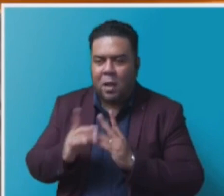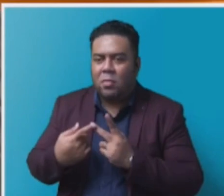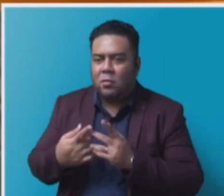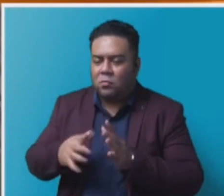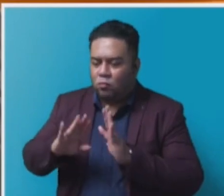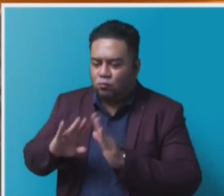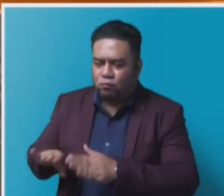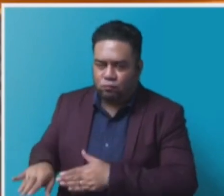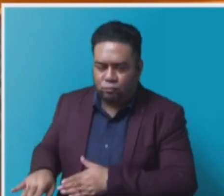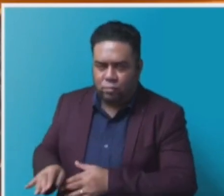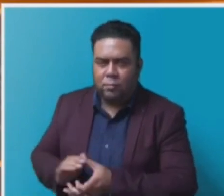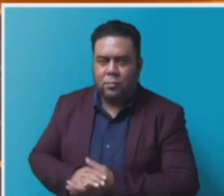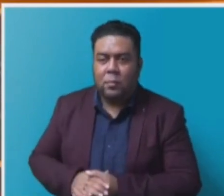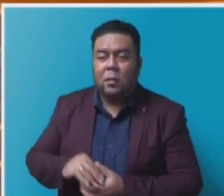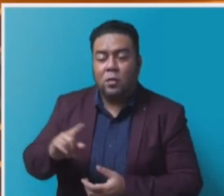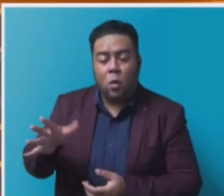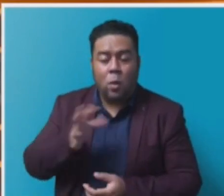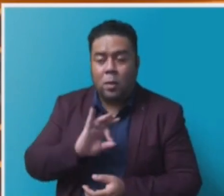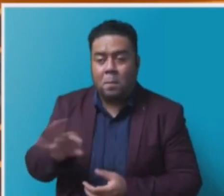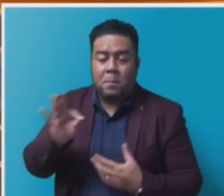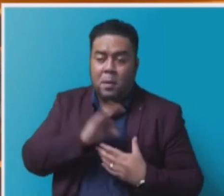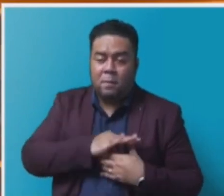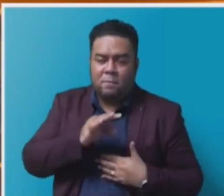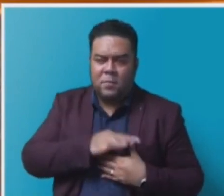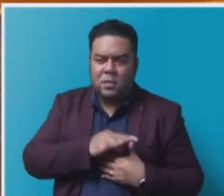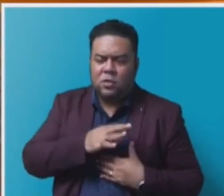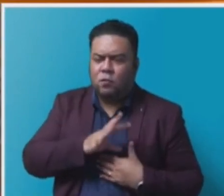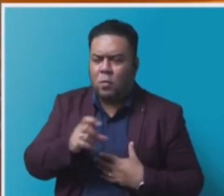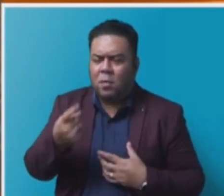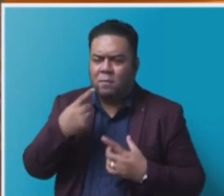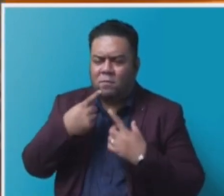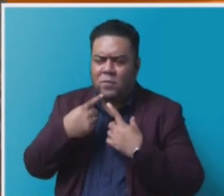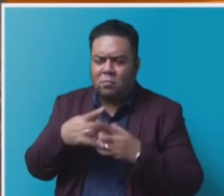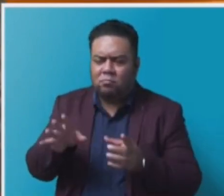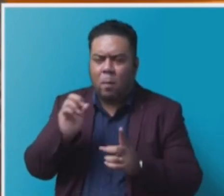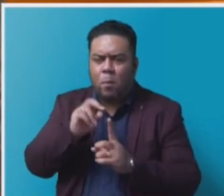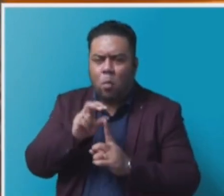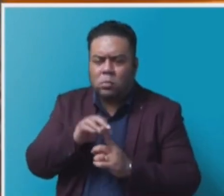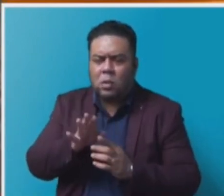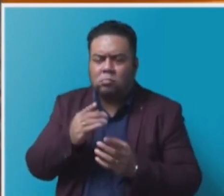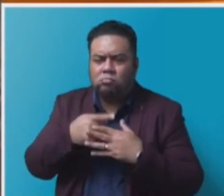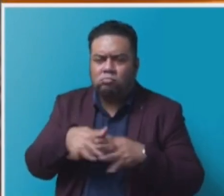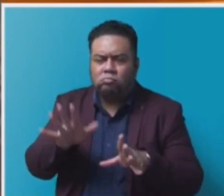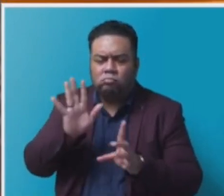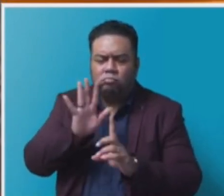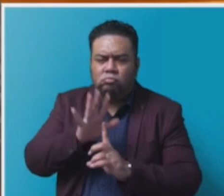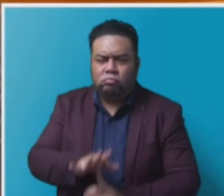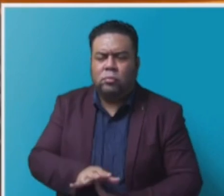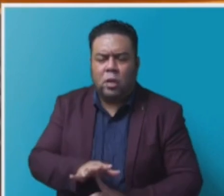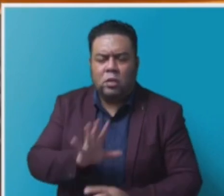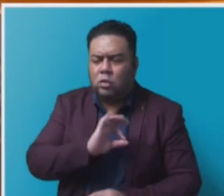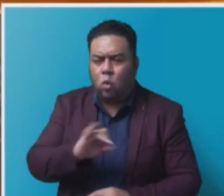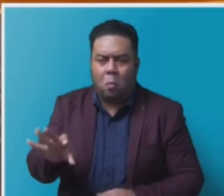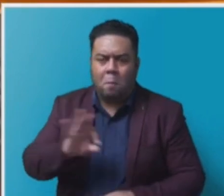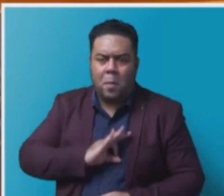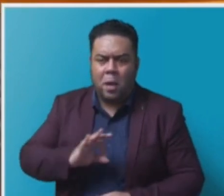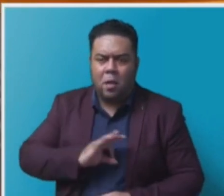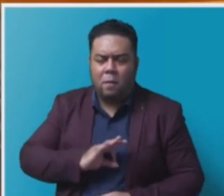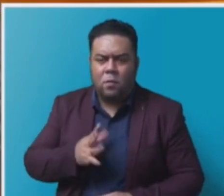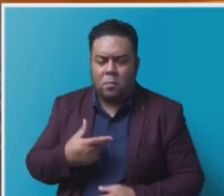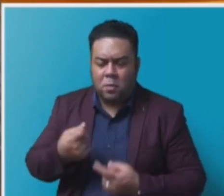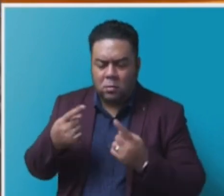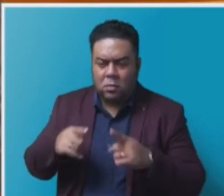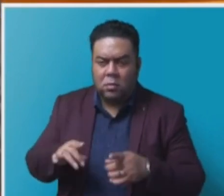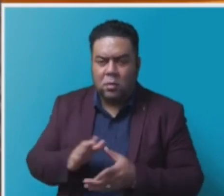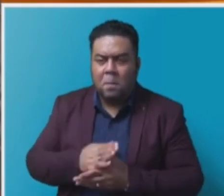down. No one benefits from spreading toxic and inflammatory speech. There is no medal for being a source